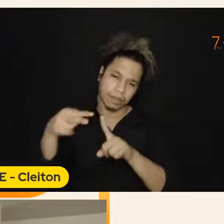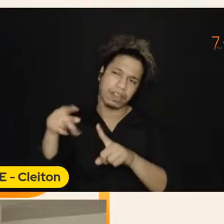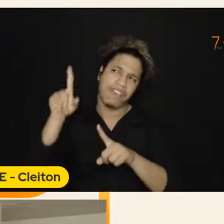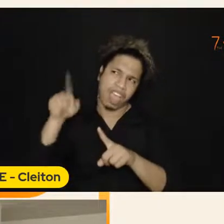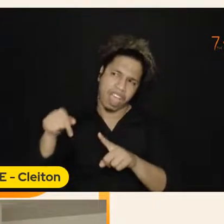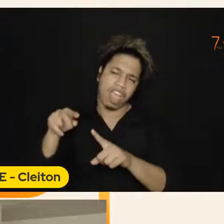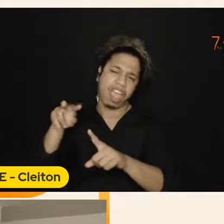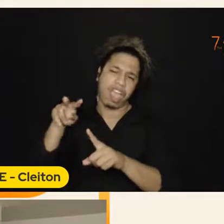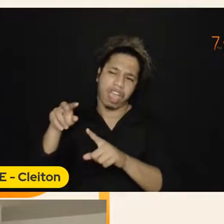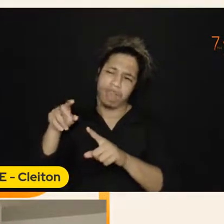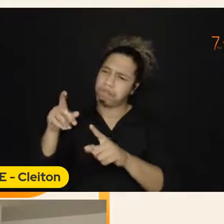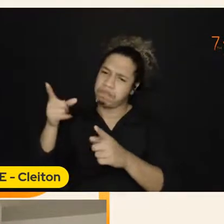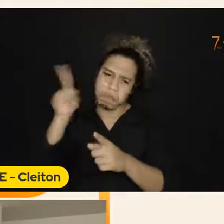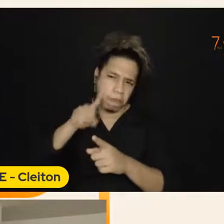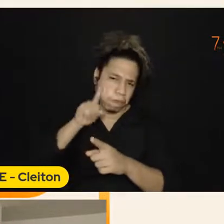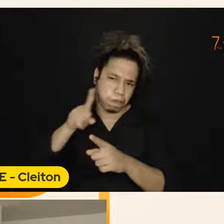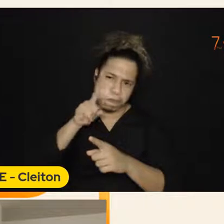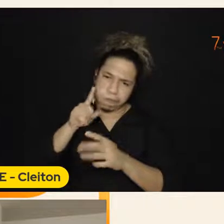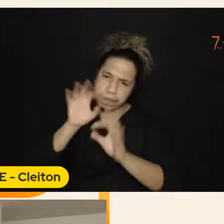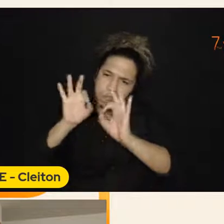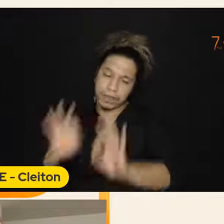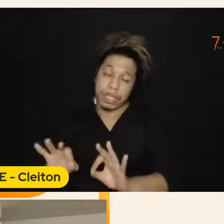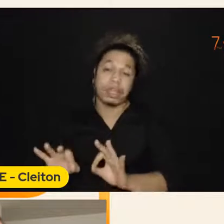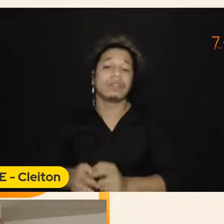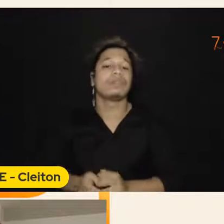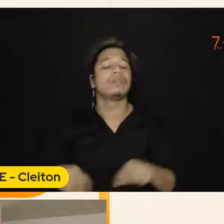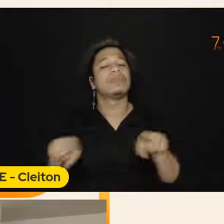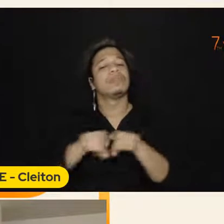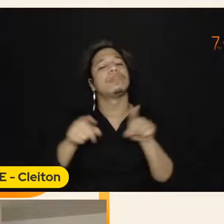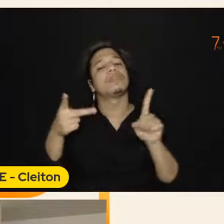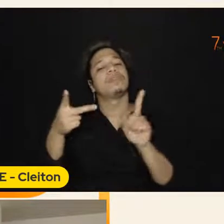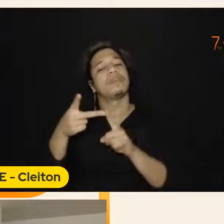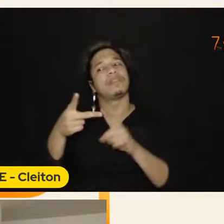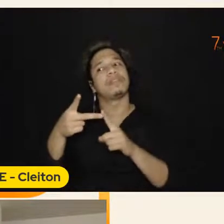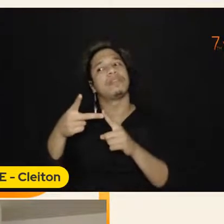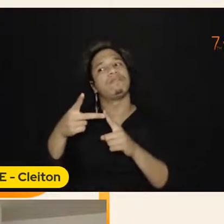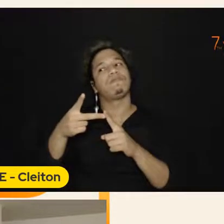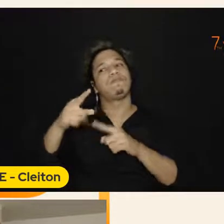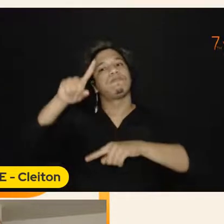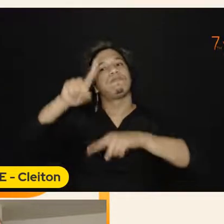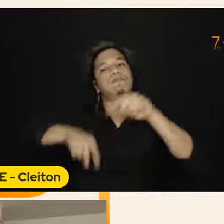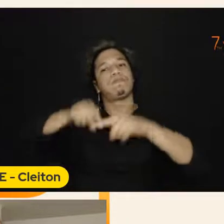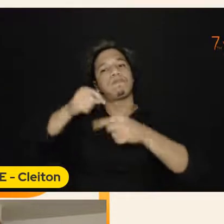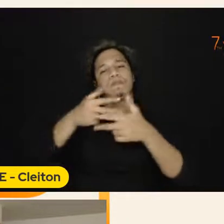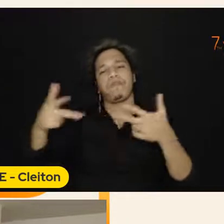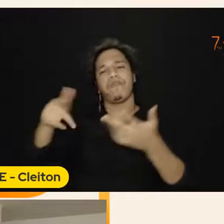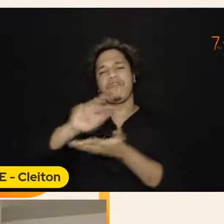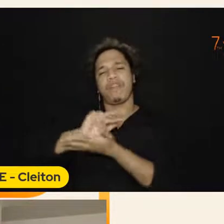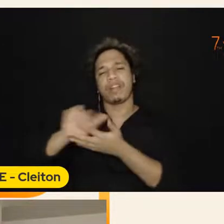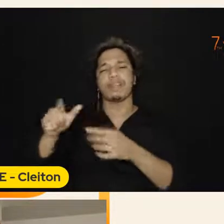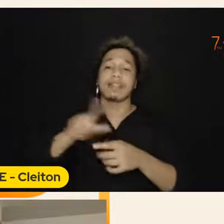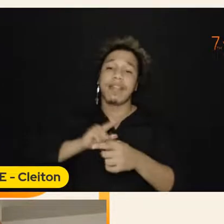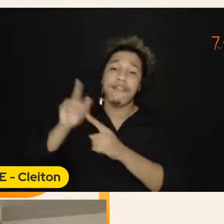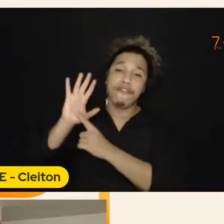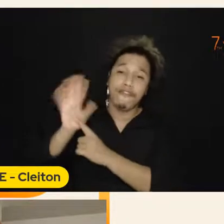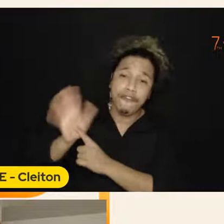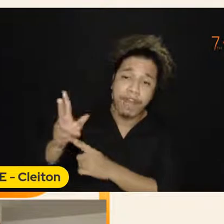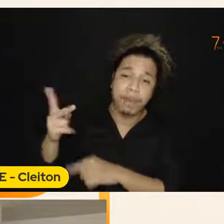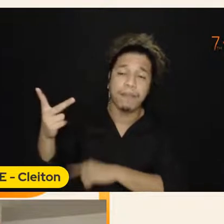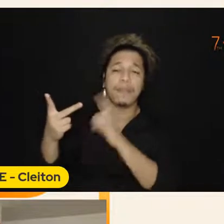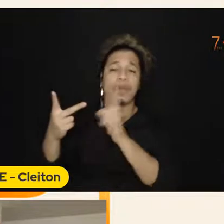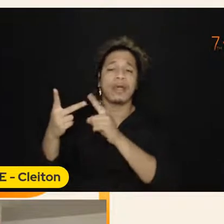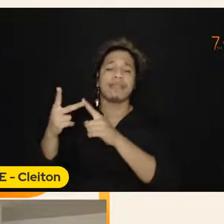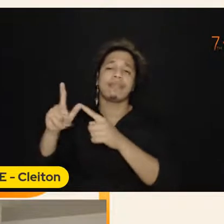American. But you have an array of resources. You have fables, you have novels, you